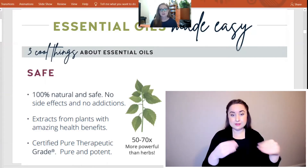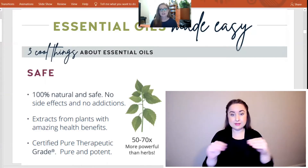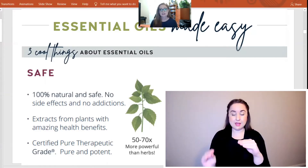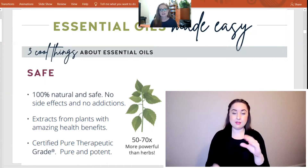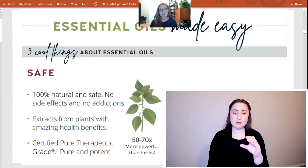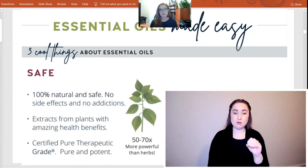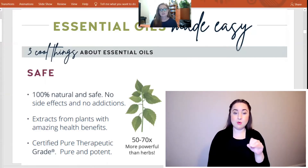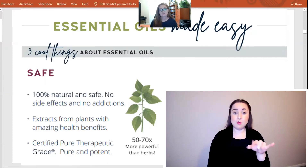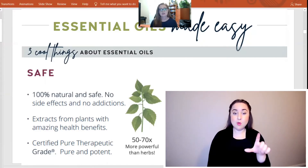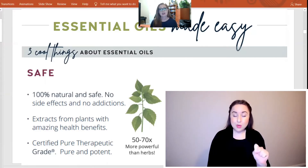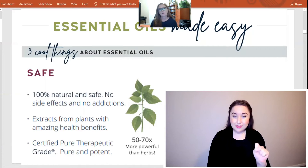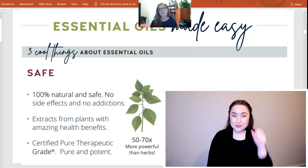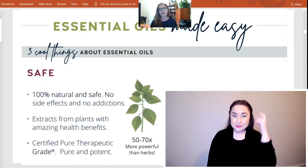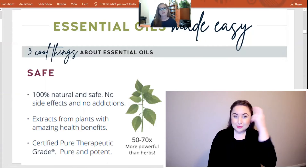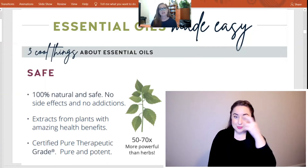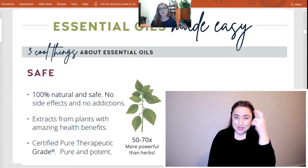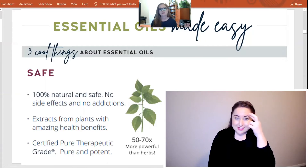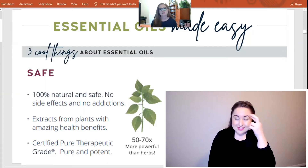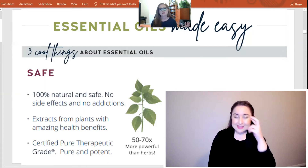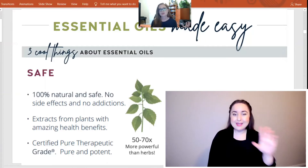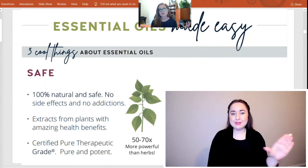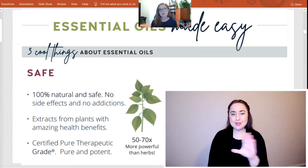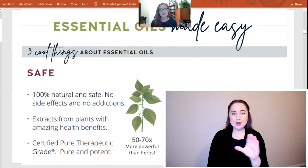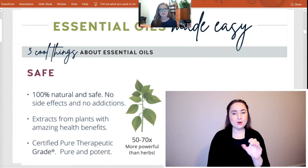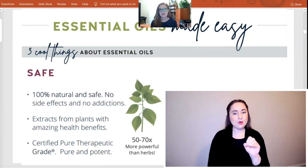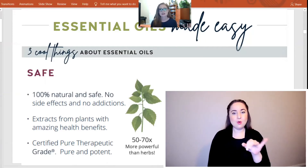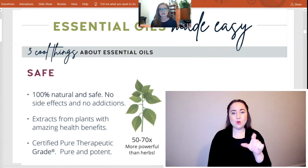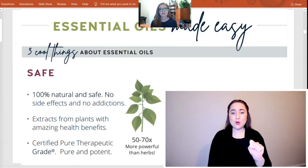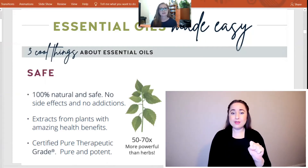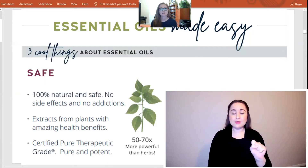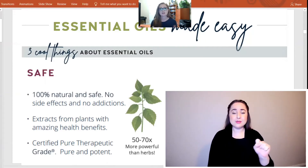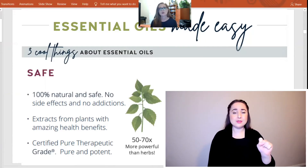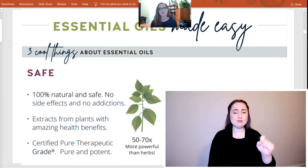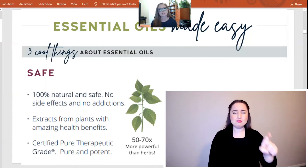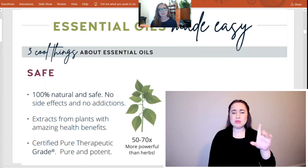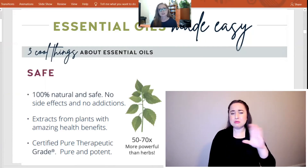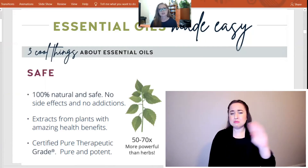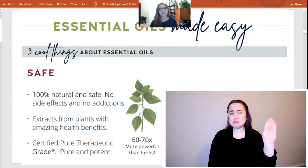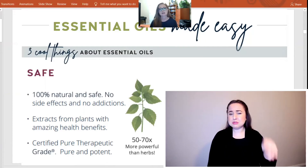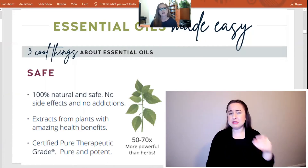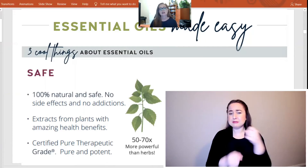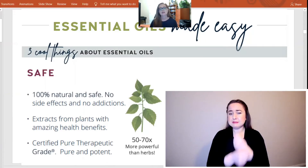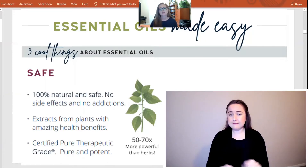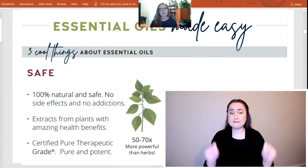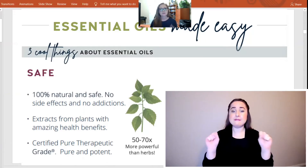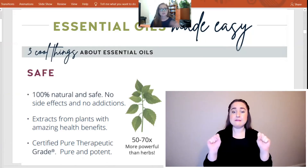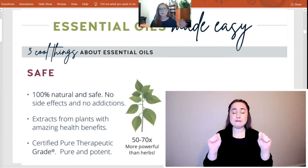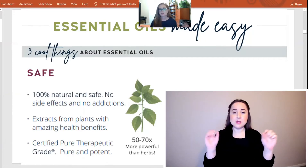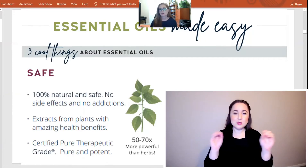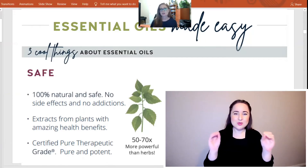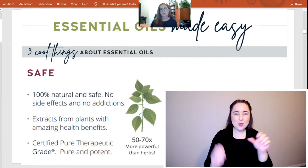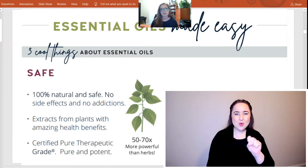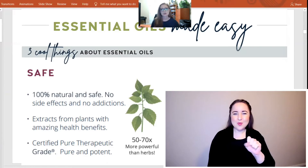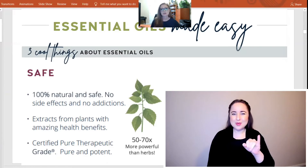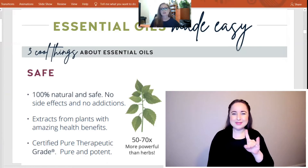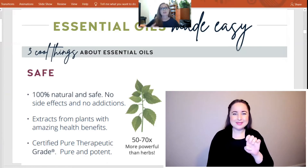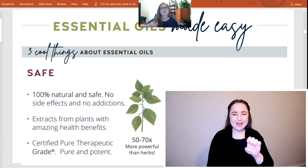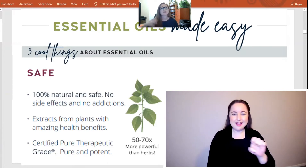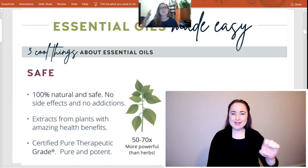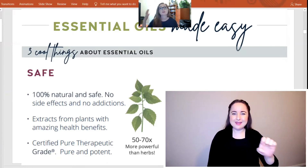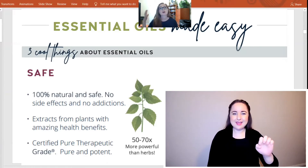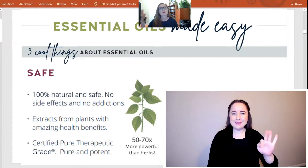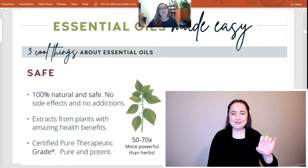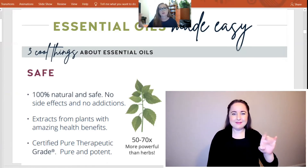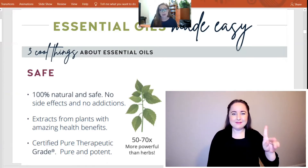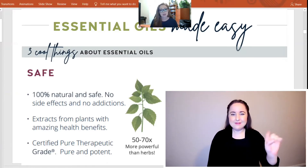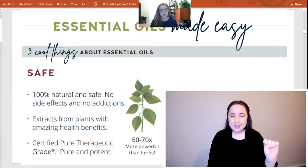natural and safe. And what that means is there's no side effects. There's no addictions. They're safe to use on our children. They're safe